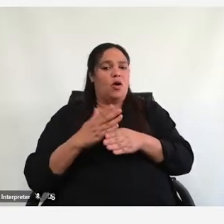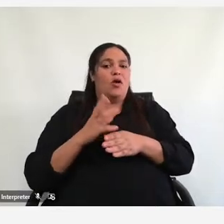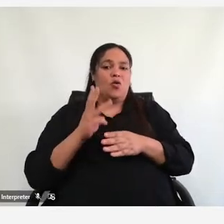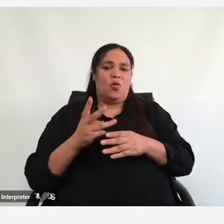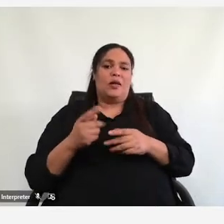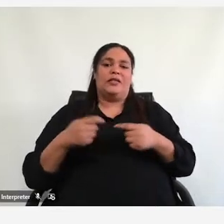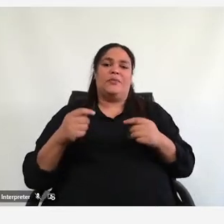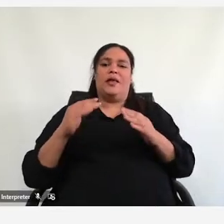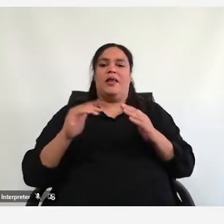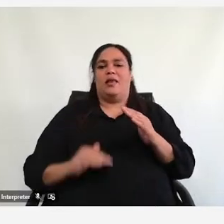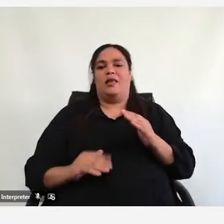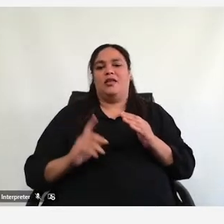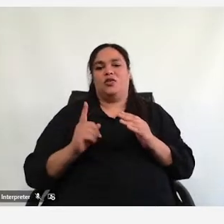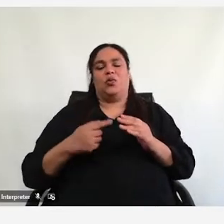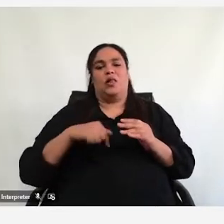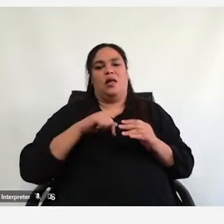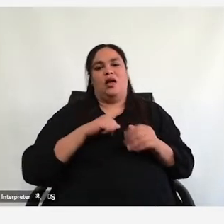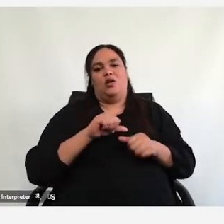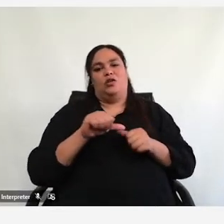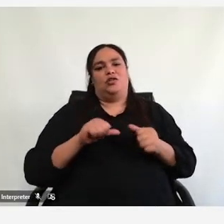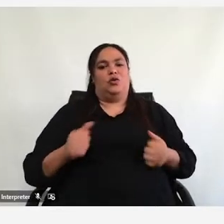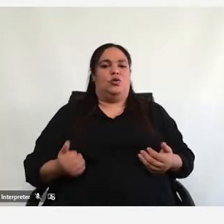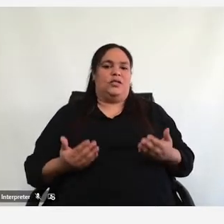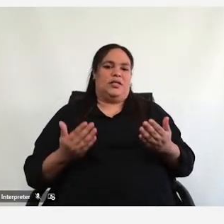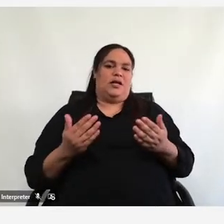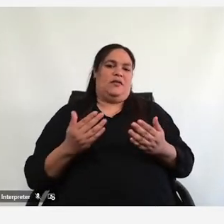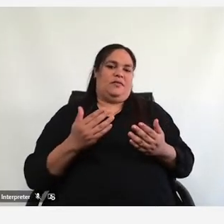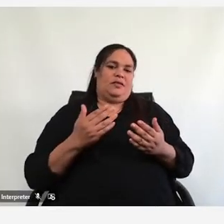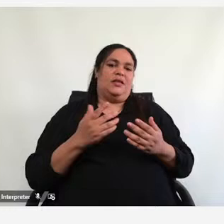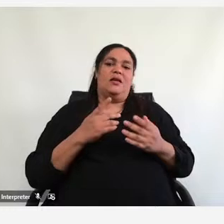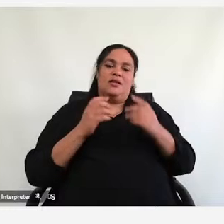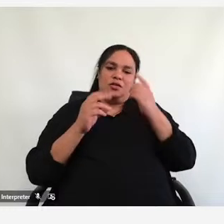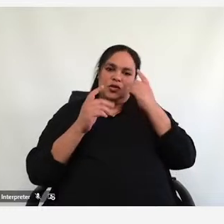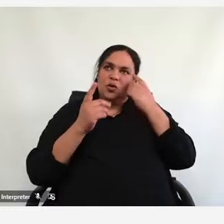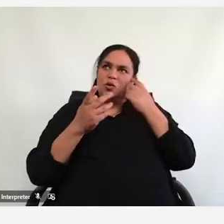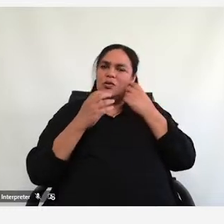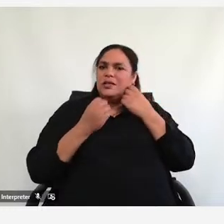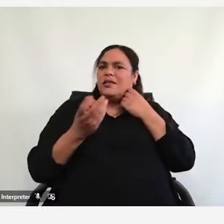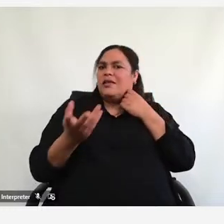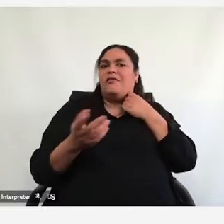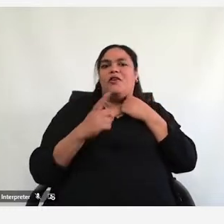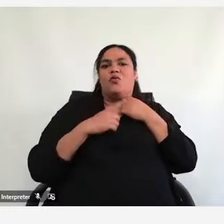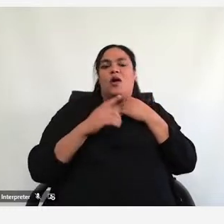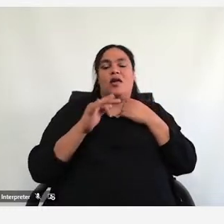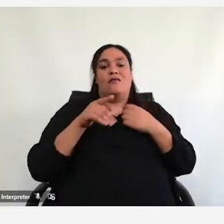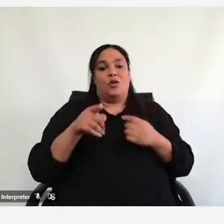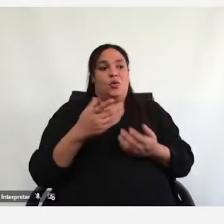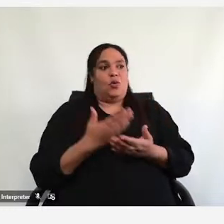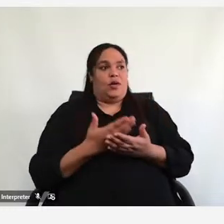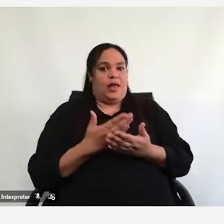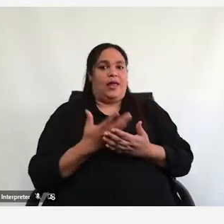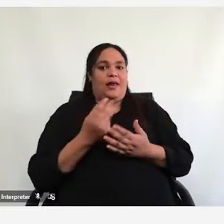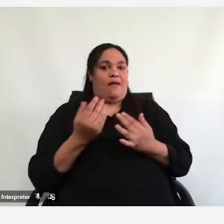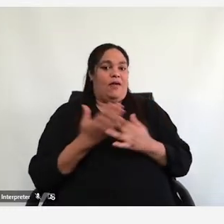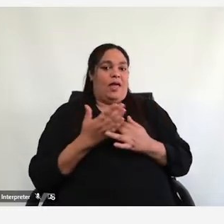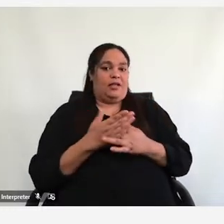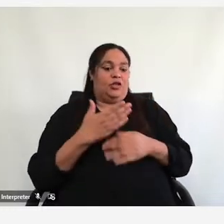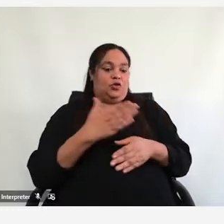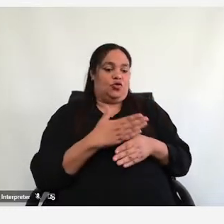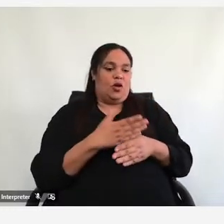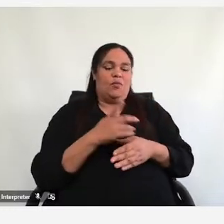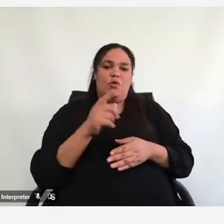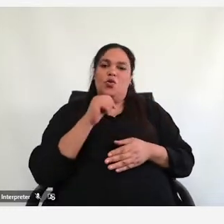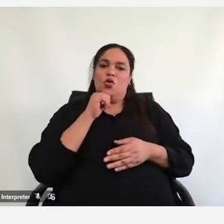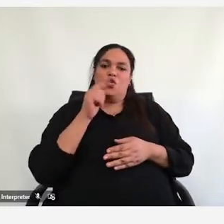spending less on our social services pot. It is a given, because if you are able to have access to a job, you're not